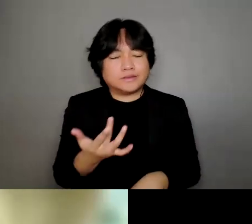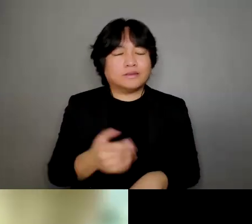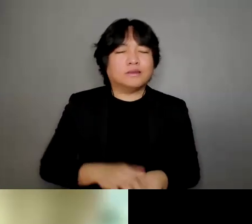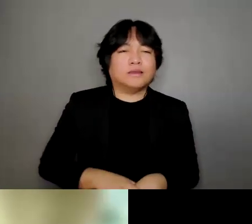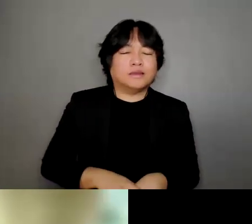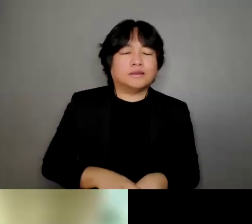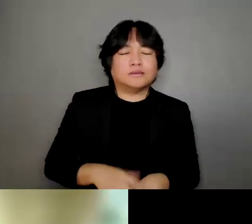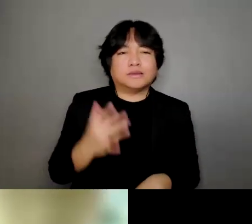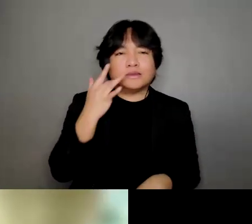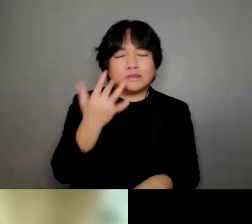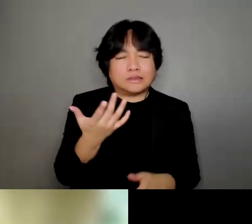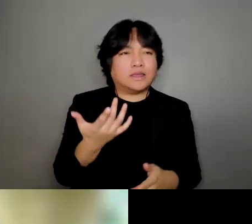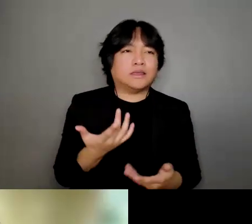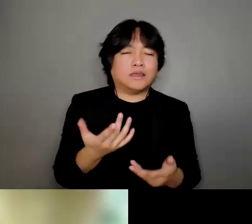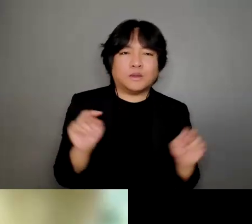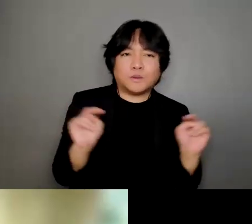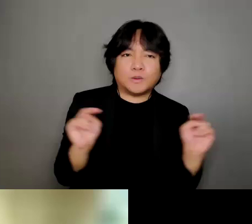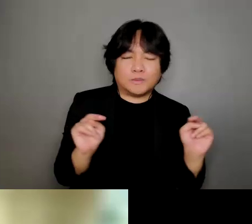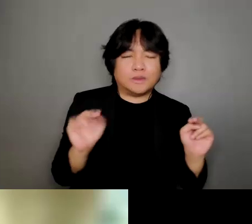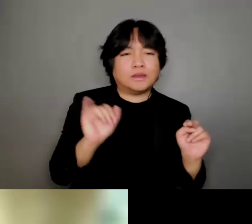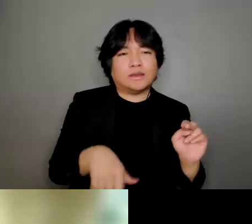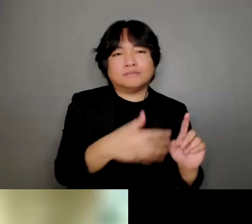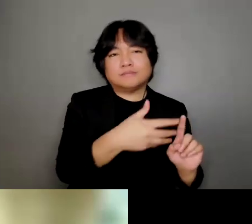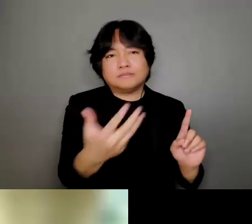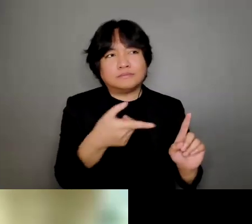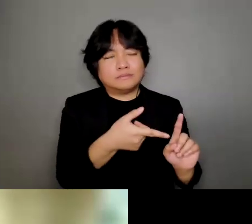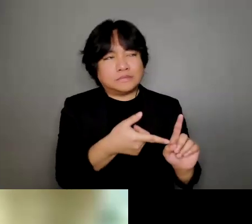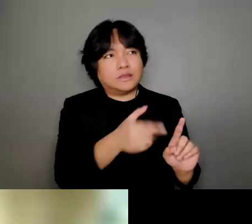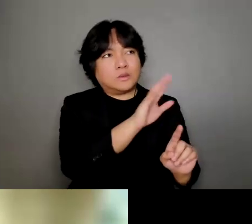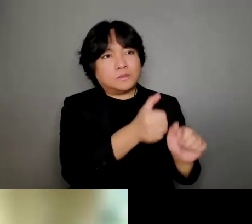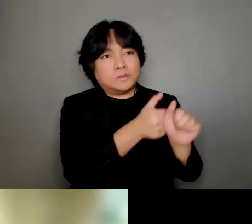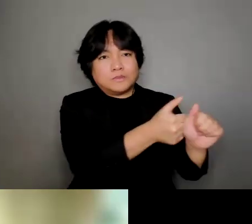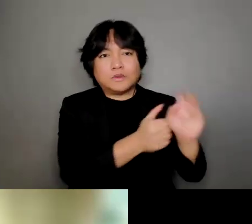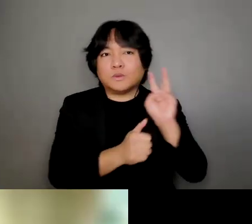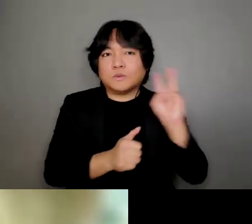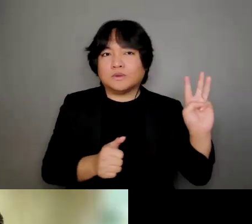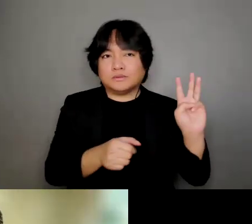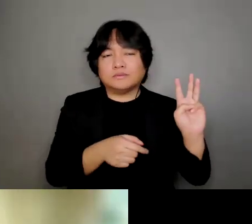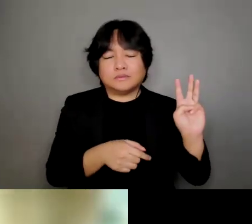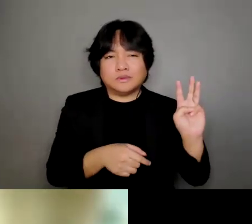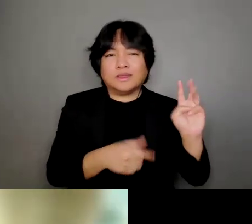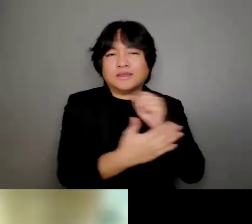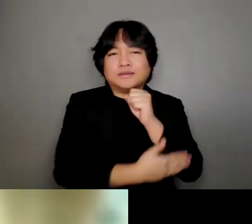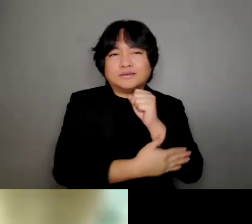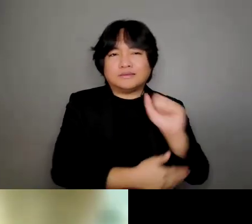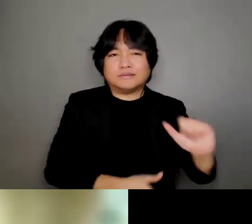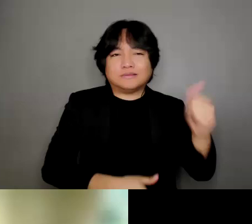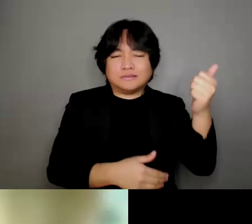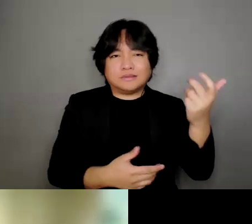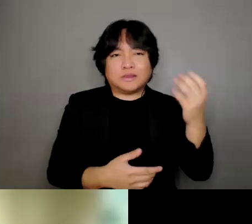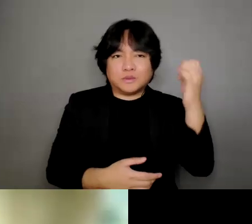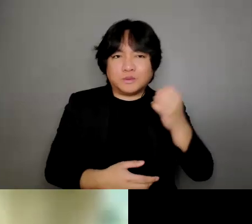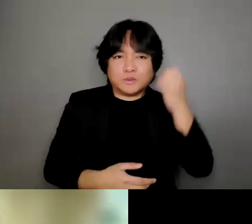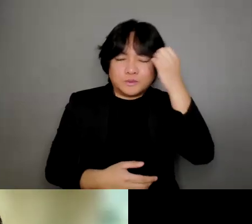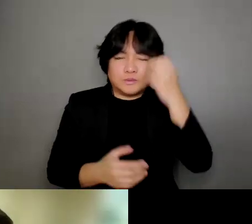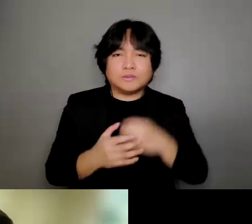man, non-binary, yan yung mga labels na ginagamit. Operationally sa survey, sa pag-aaral, you would have around